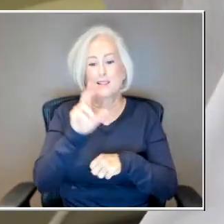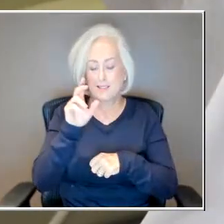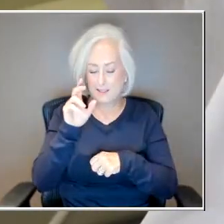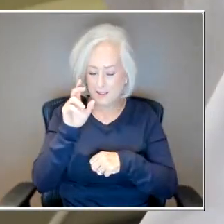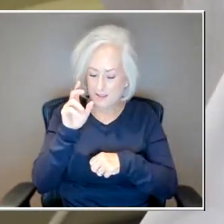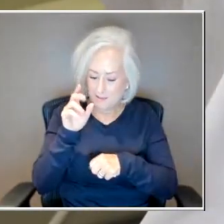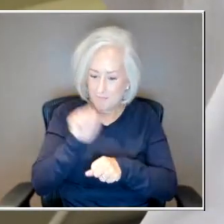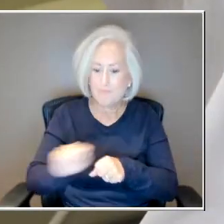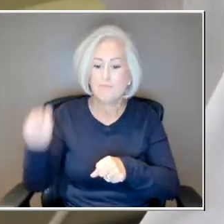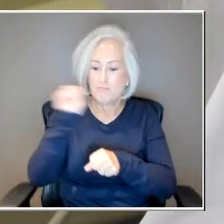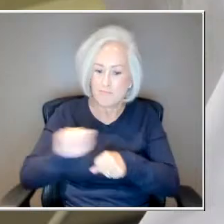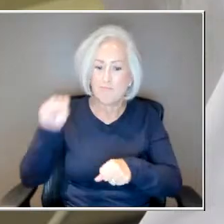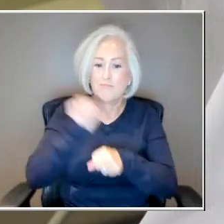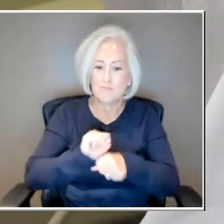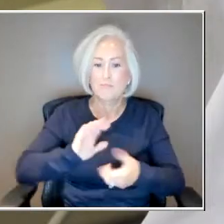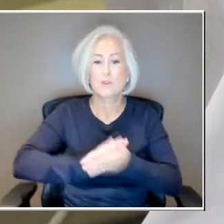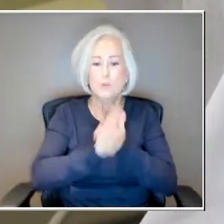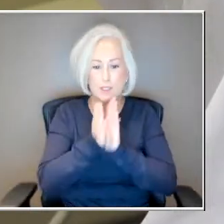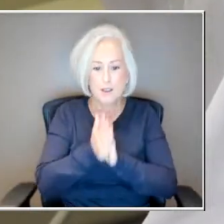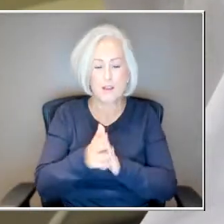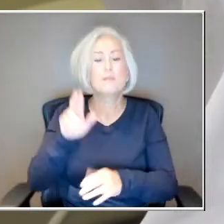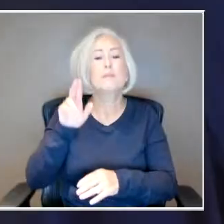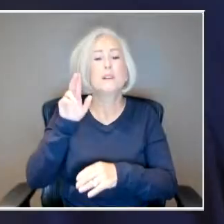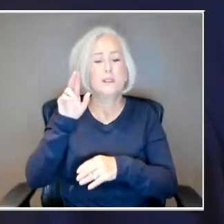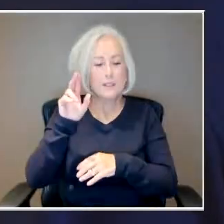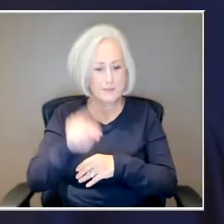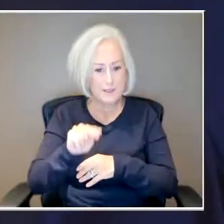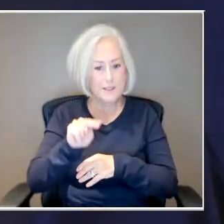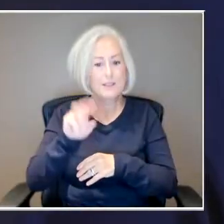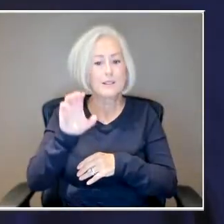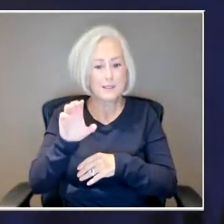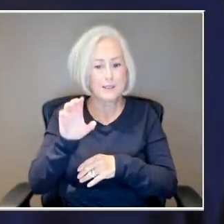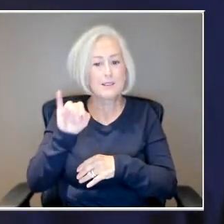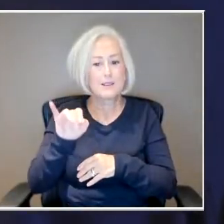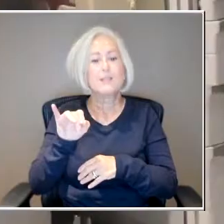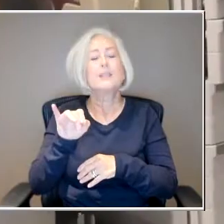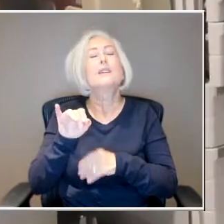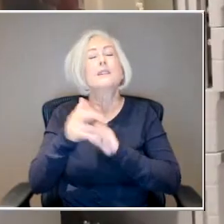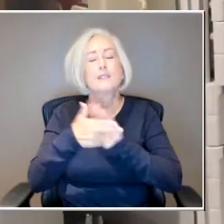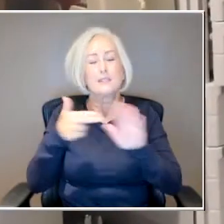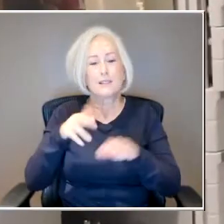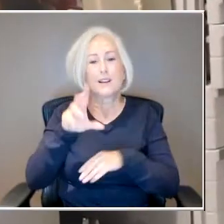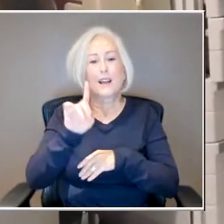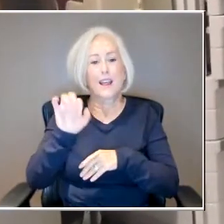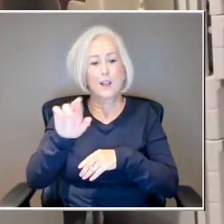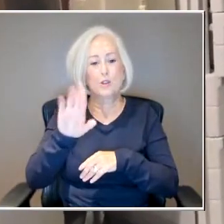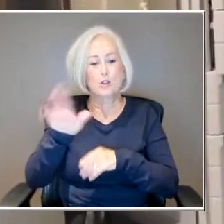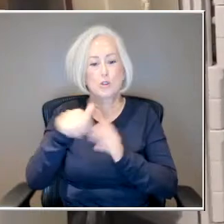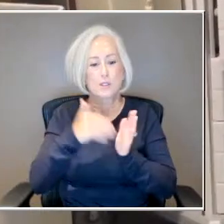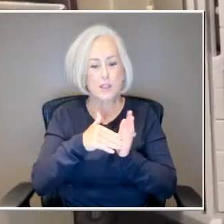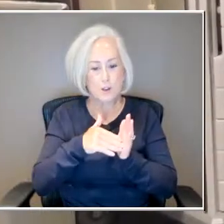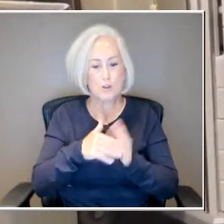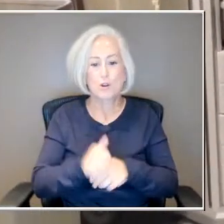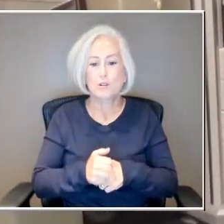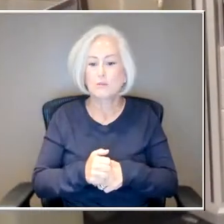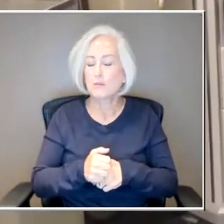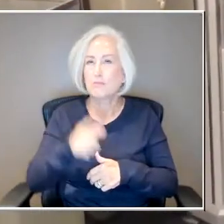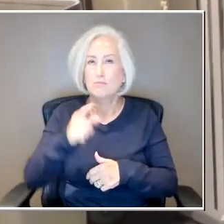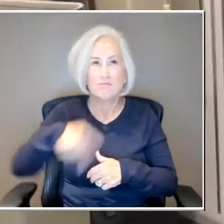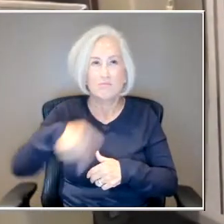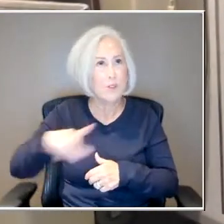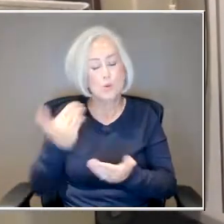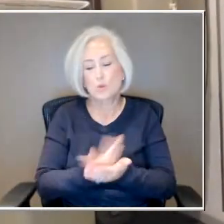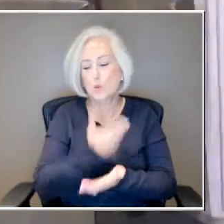the value of that to having this kind of on-the-ground therapies, it just can't be overstated.